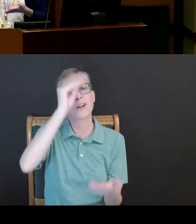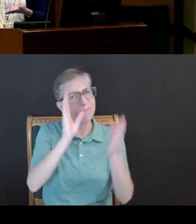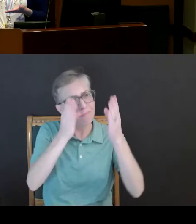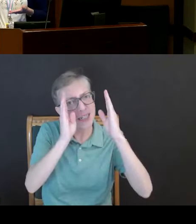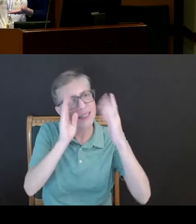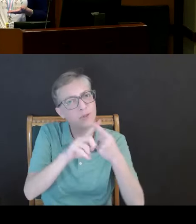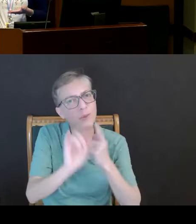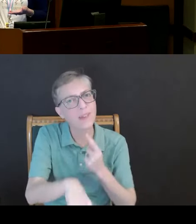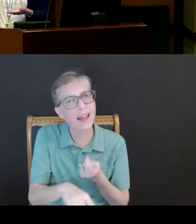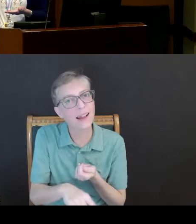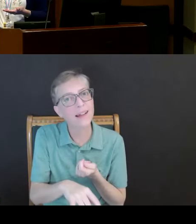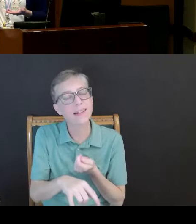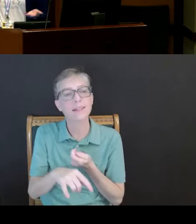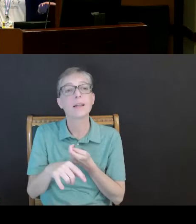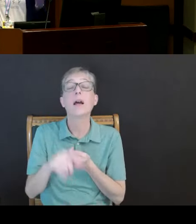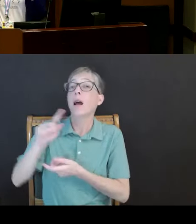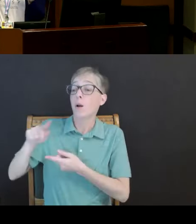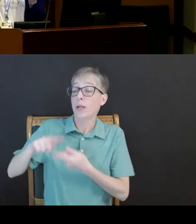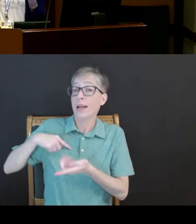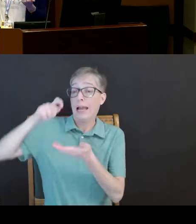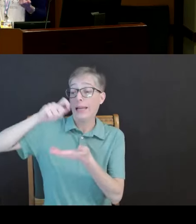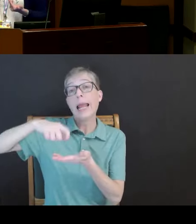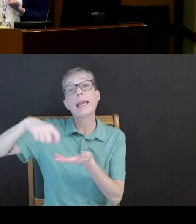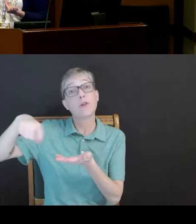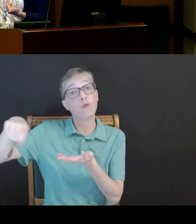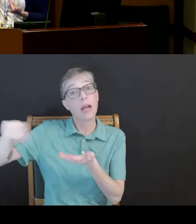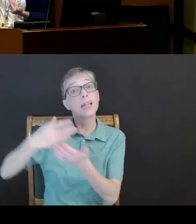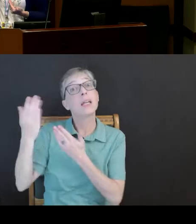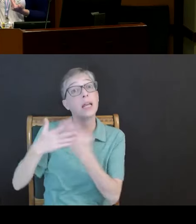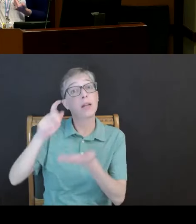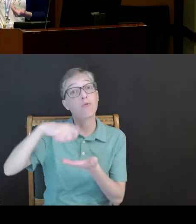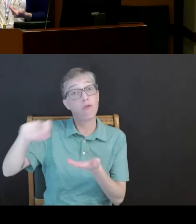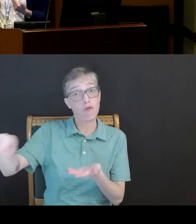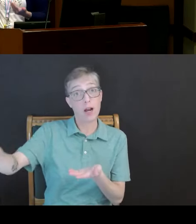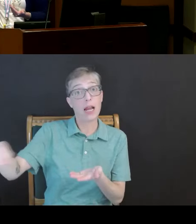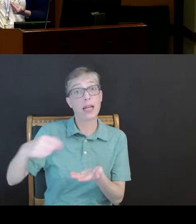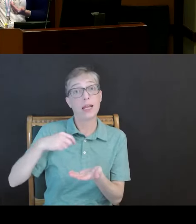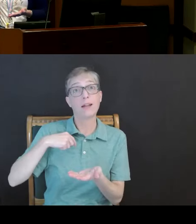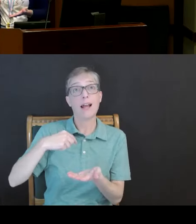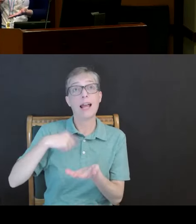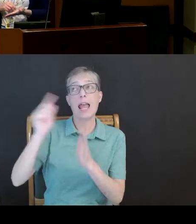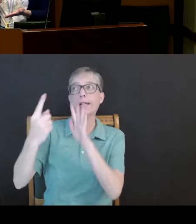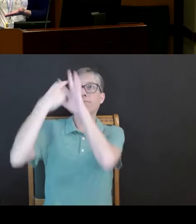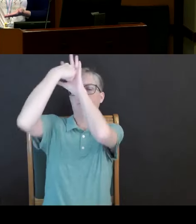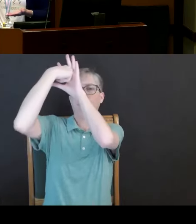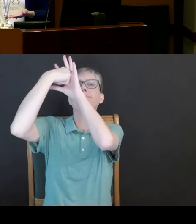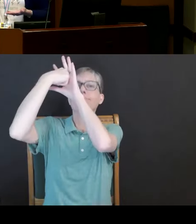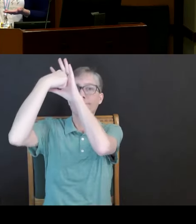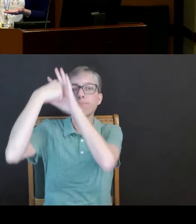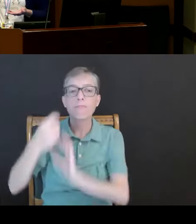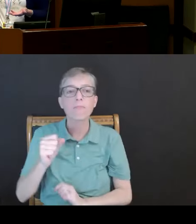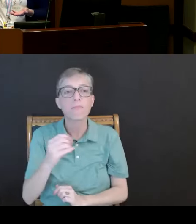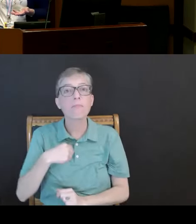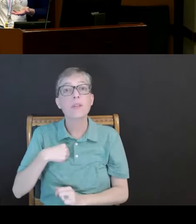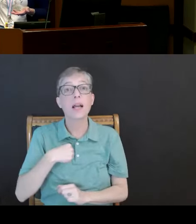a long time ago when I handwrite things, it just enters my brain in a different way. So when I do an intake with a patient, I handwrite out my